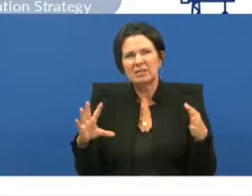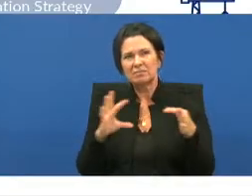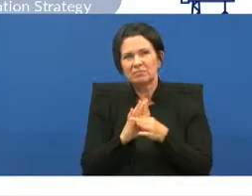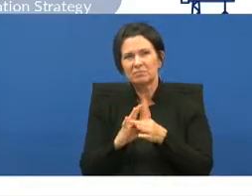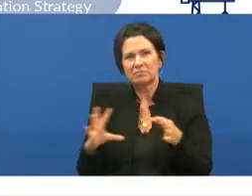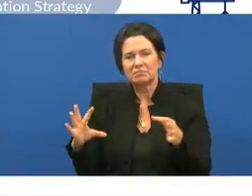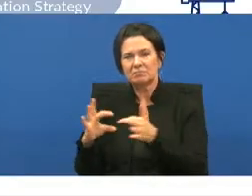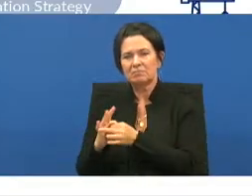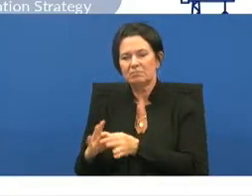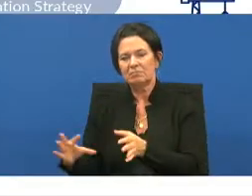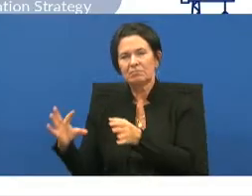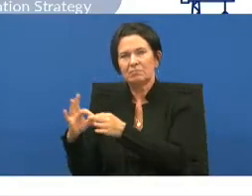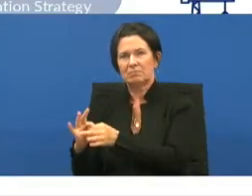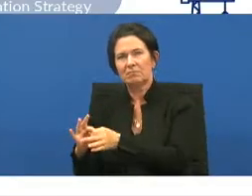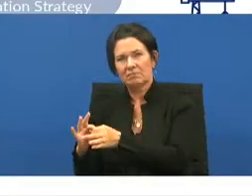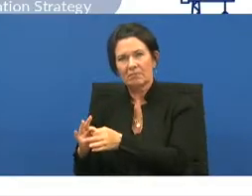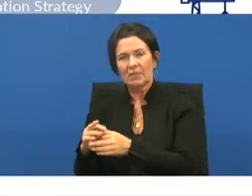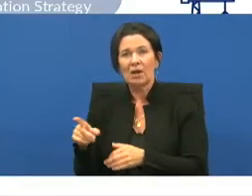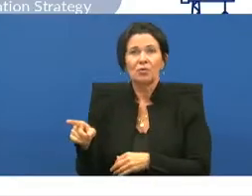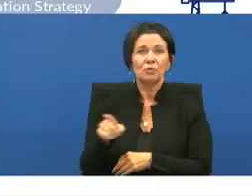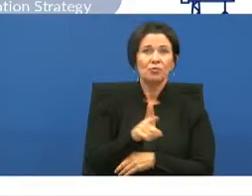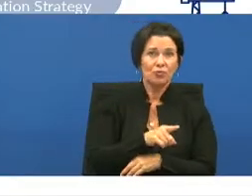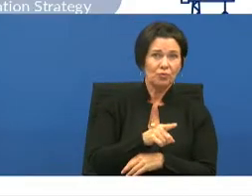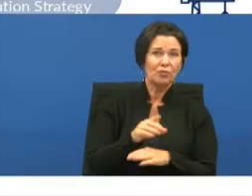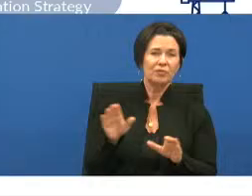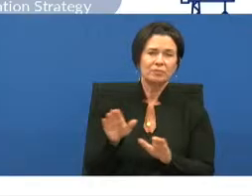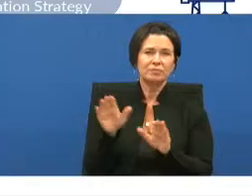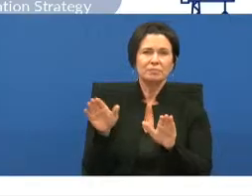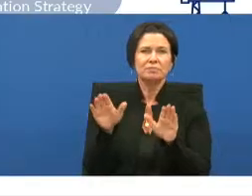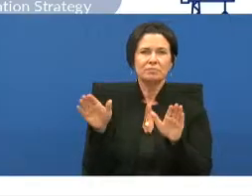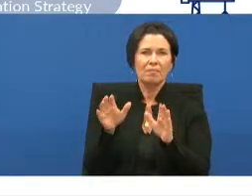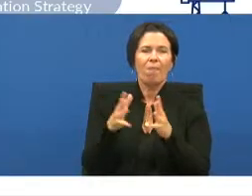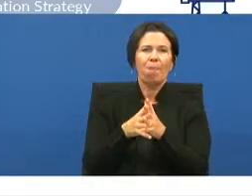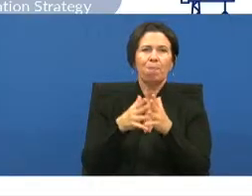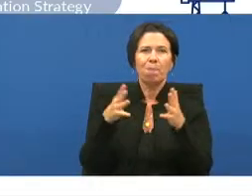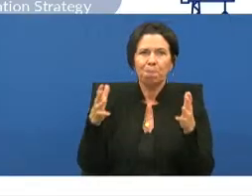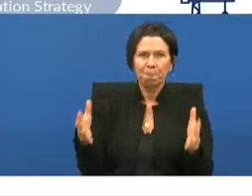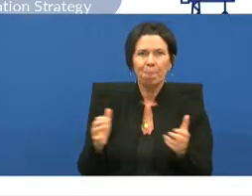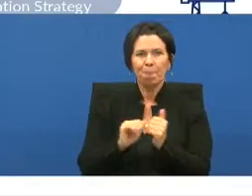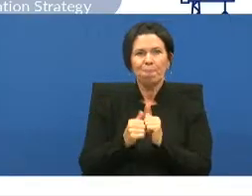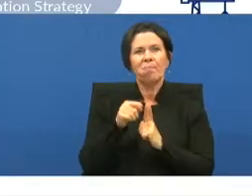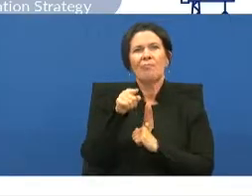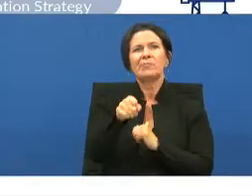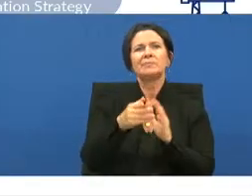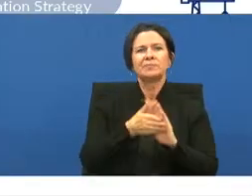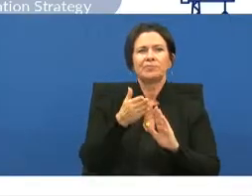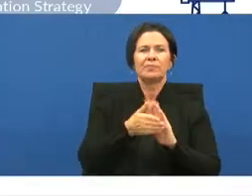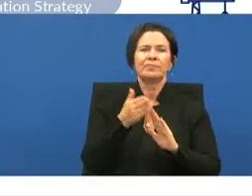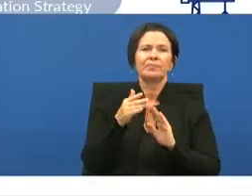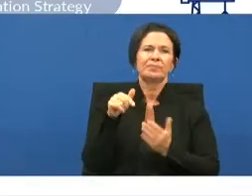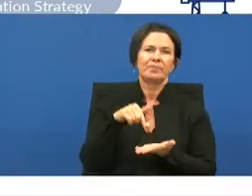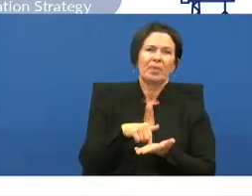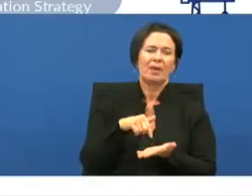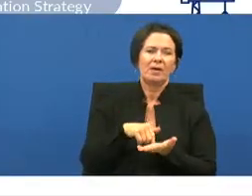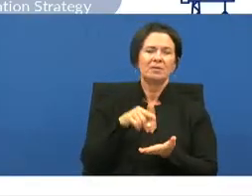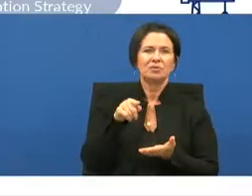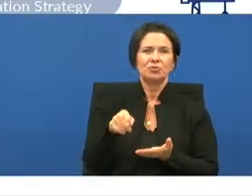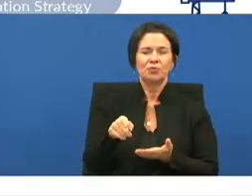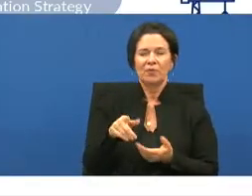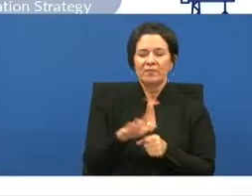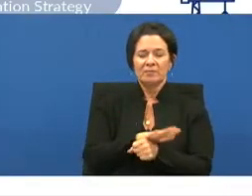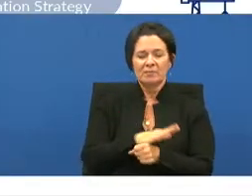say you all have been really, really smart in how you've put this together. You have